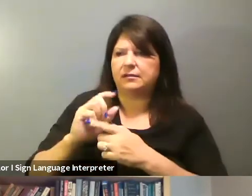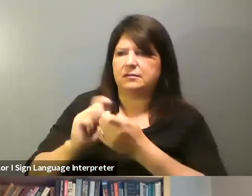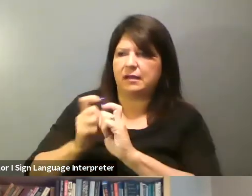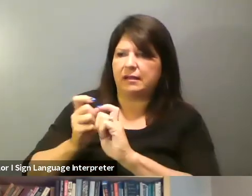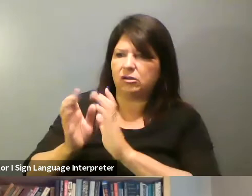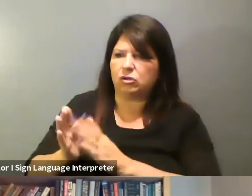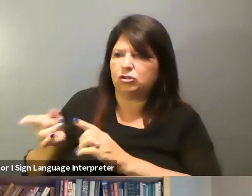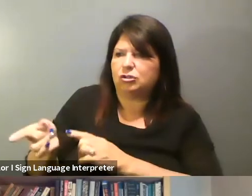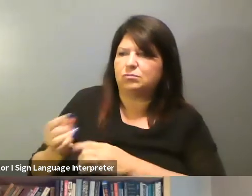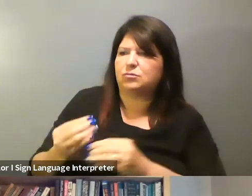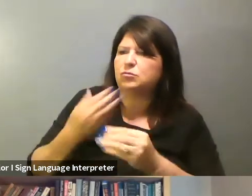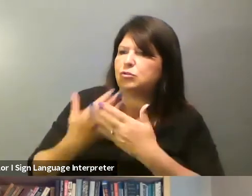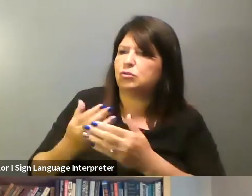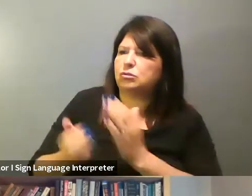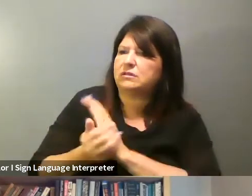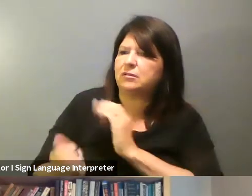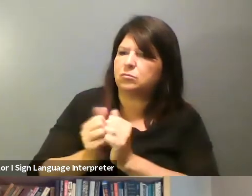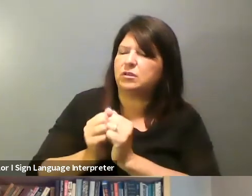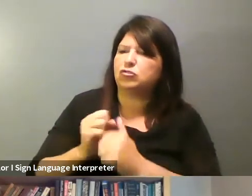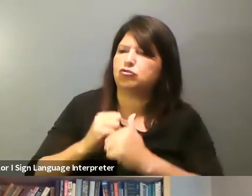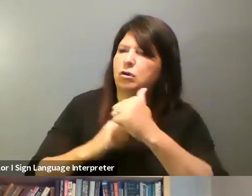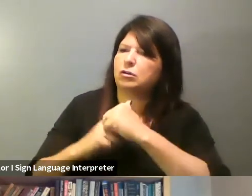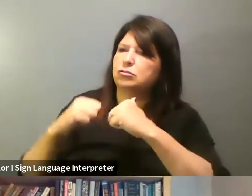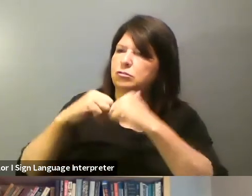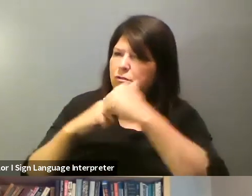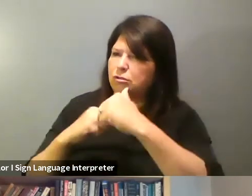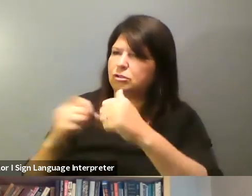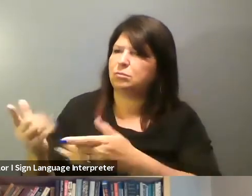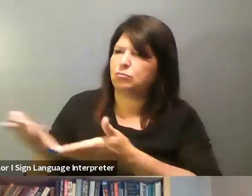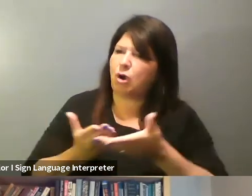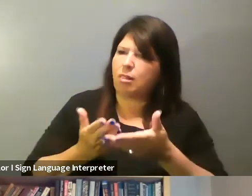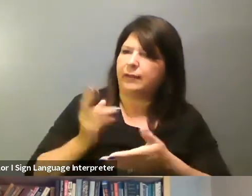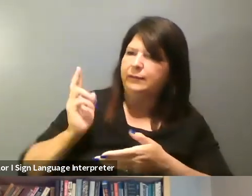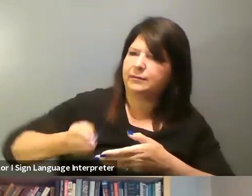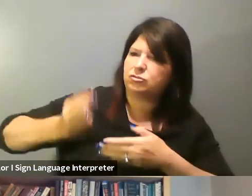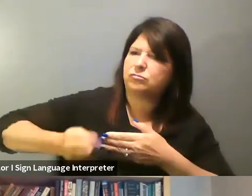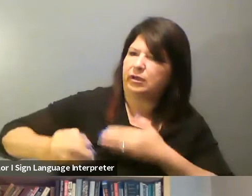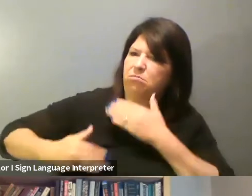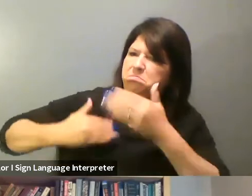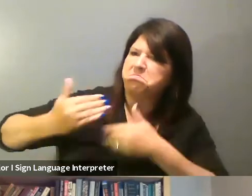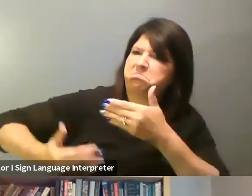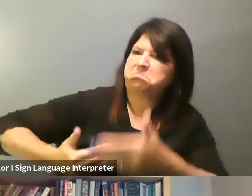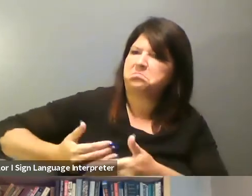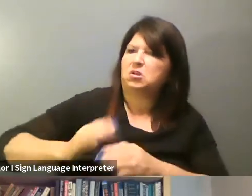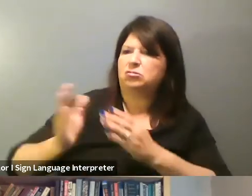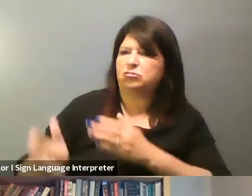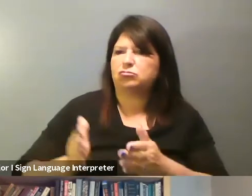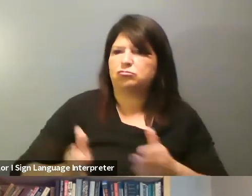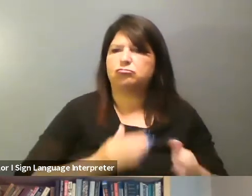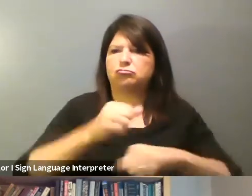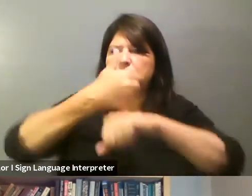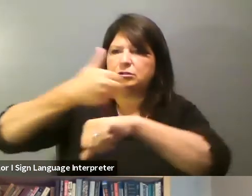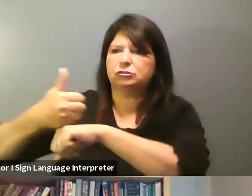structure that it helped me kind of organize my footage in a way that made sense. And then